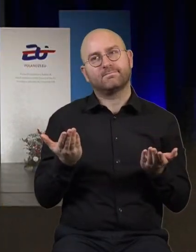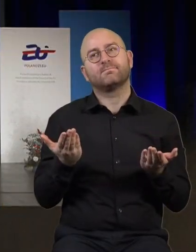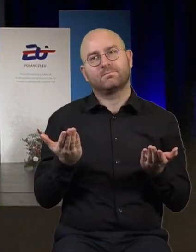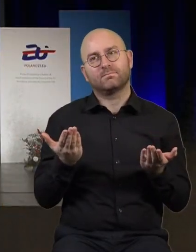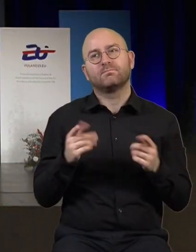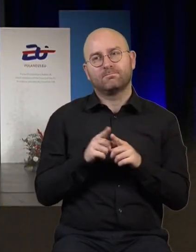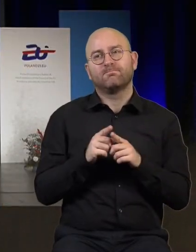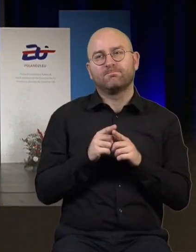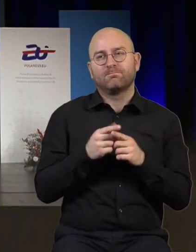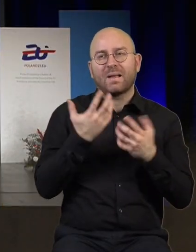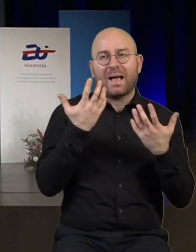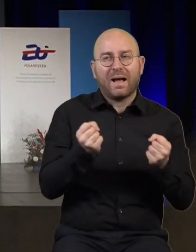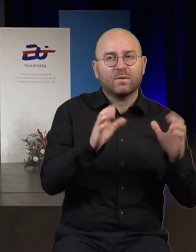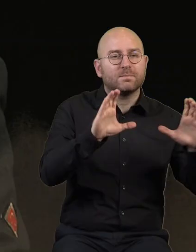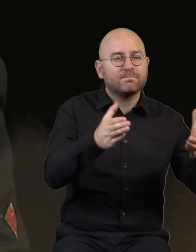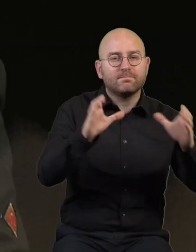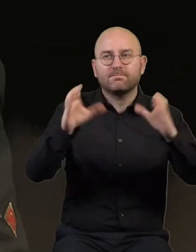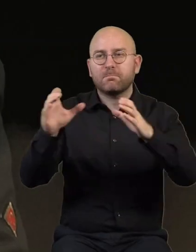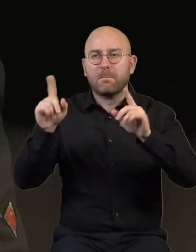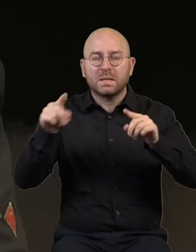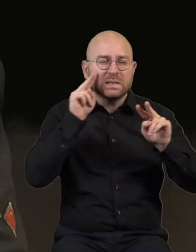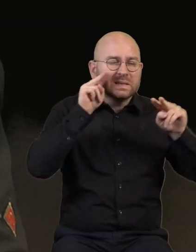Going back again to when you talk about defense industry,